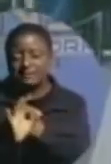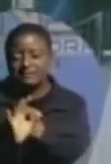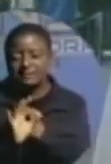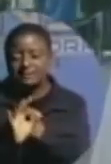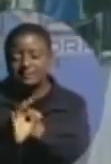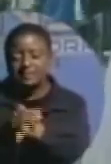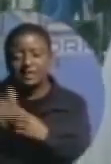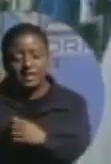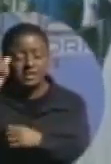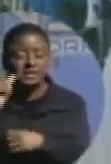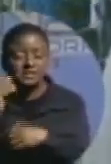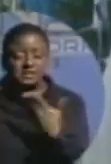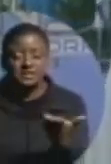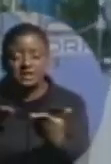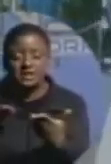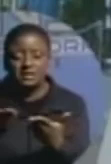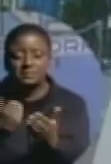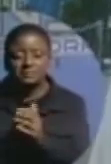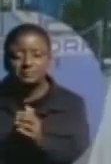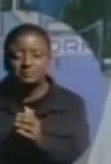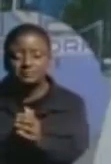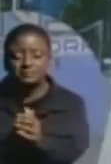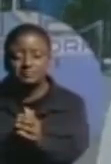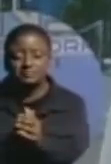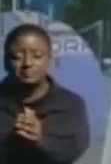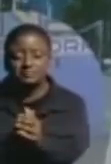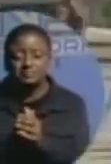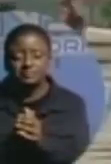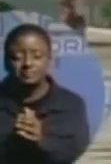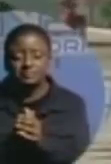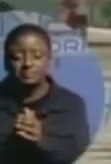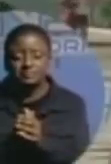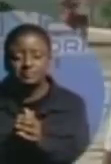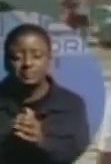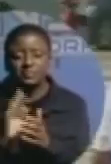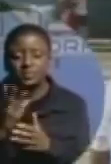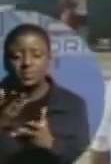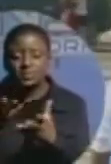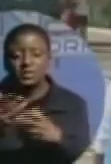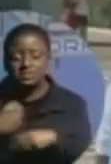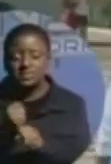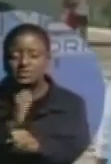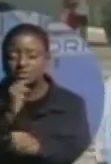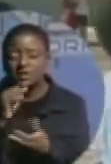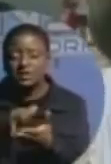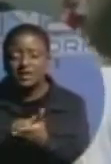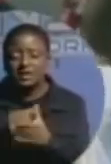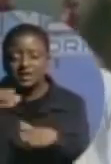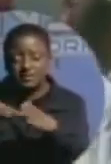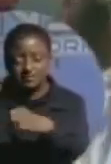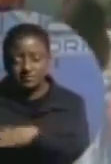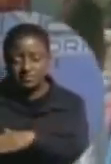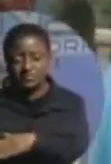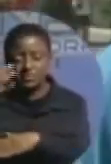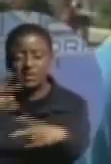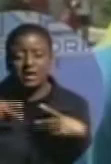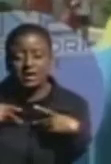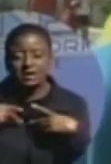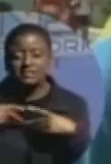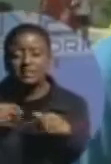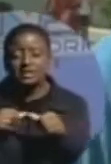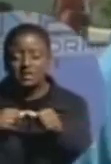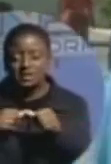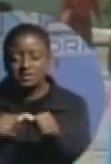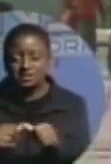well, supervised. So I support something like this and help me get in shape. We want to ensure that in future that we have continuous streams of athletes. And this is an excellent